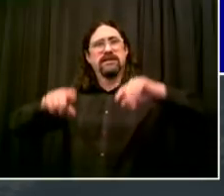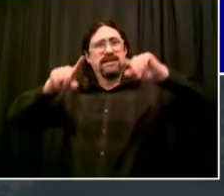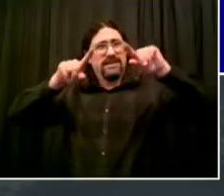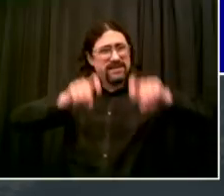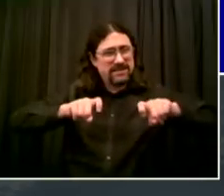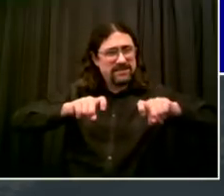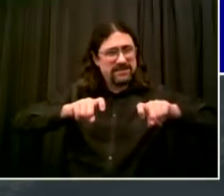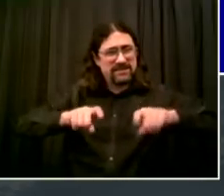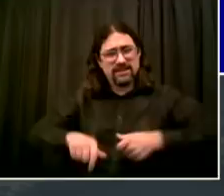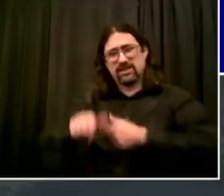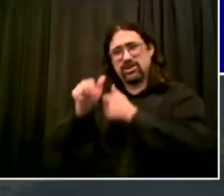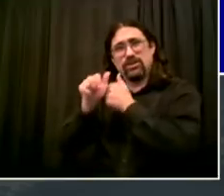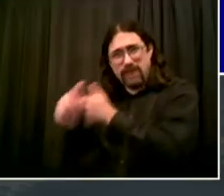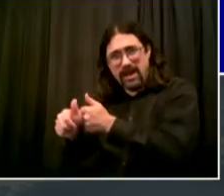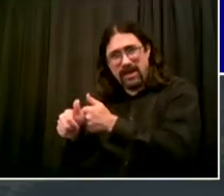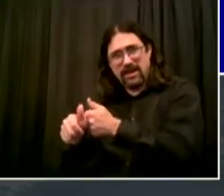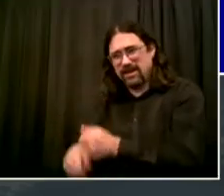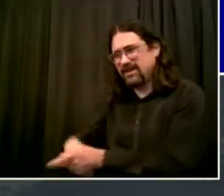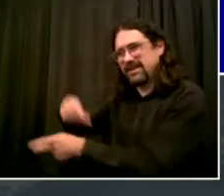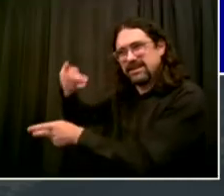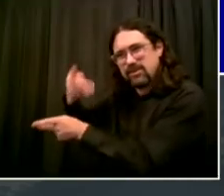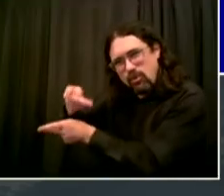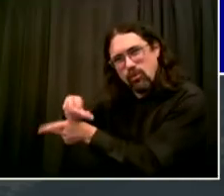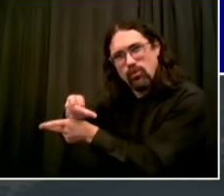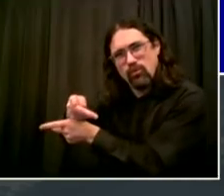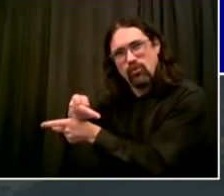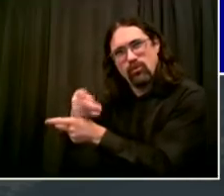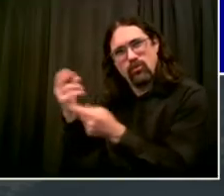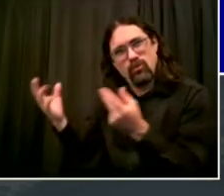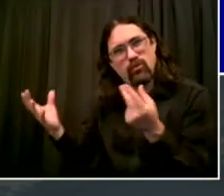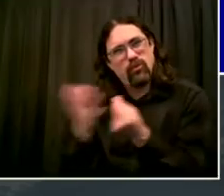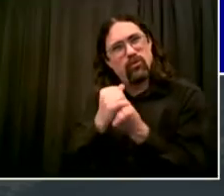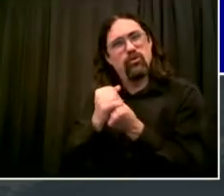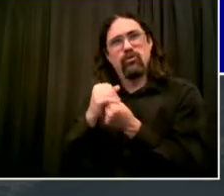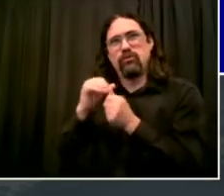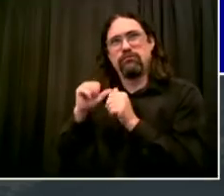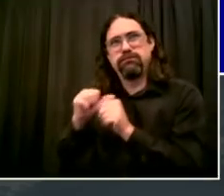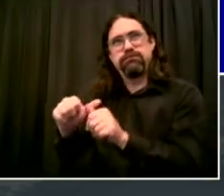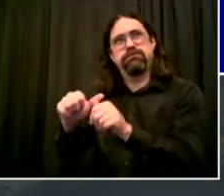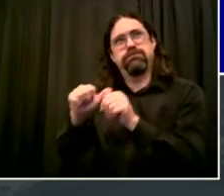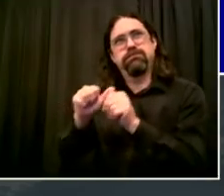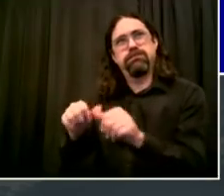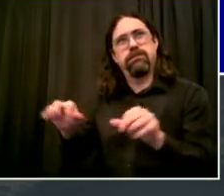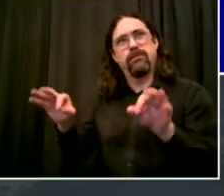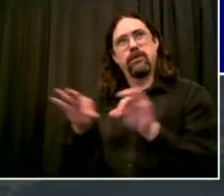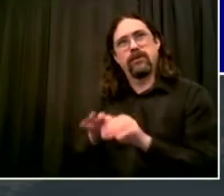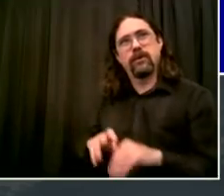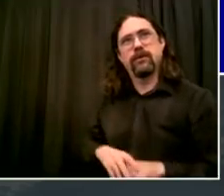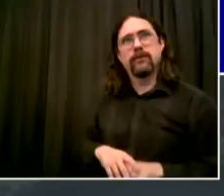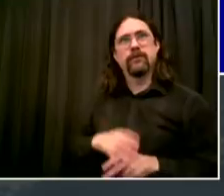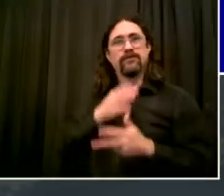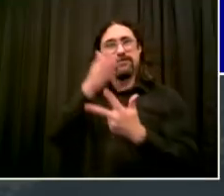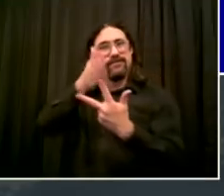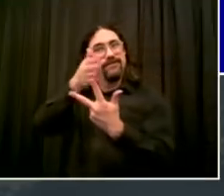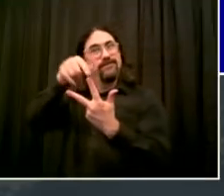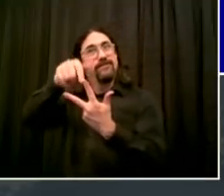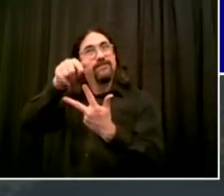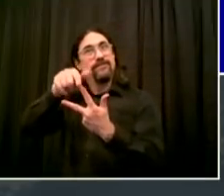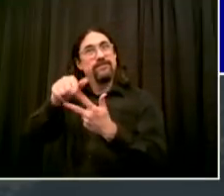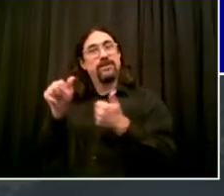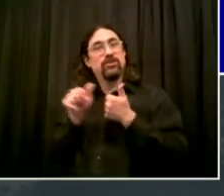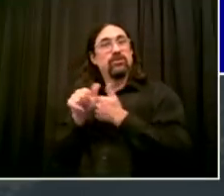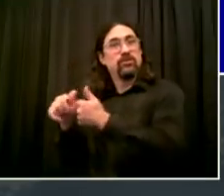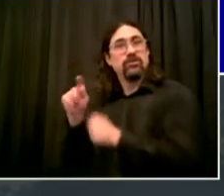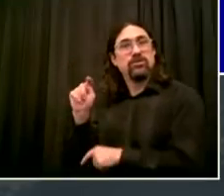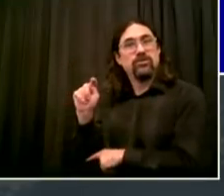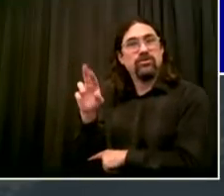and building. We're going to keep taking that number to 5,000 or as many as 10,000 if we need to. The biggest effort in the history of